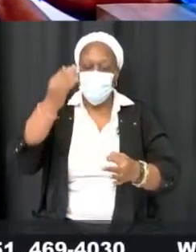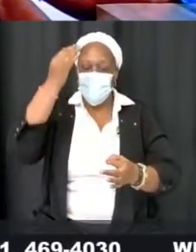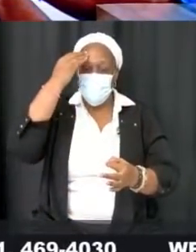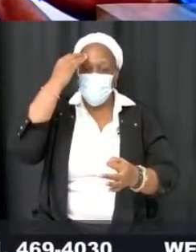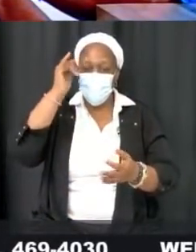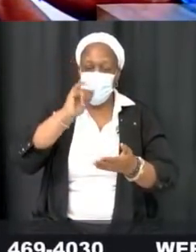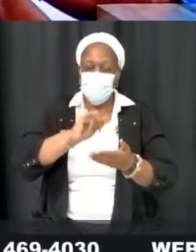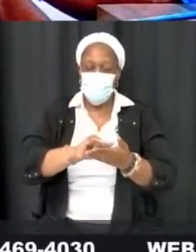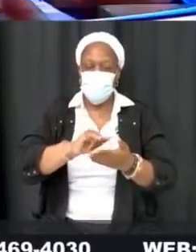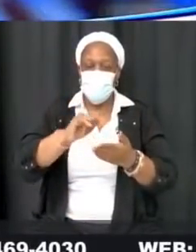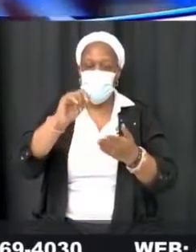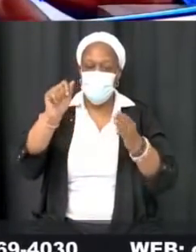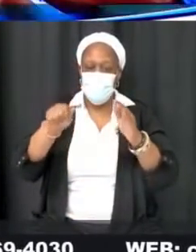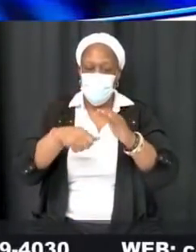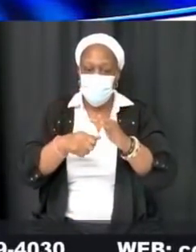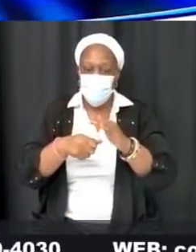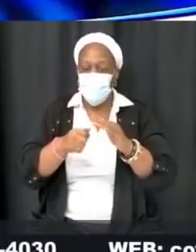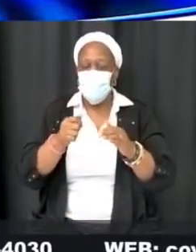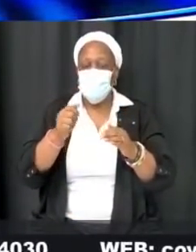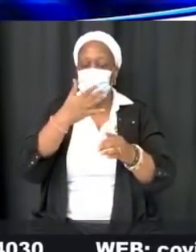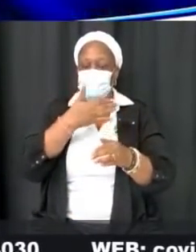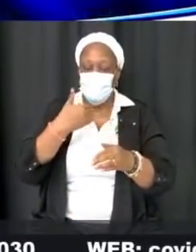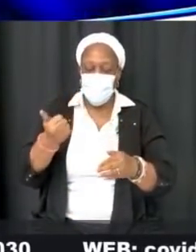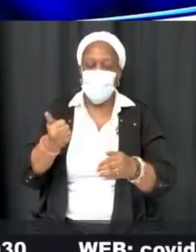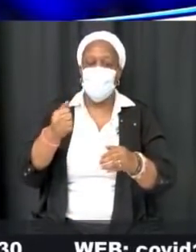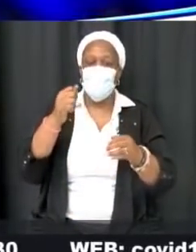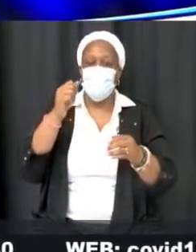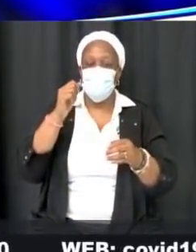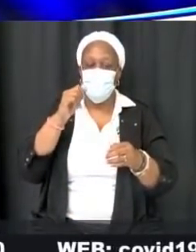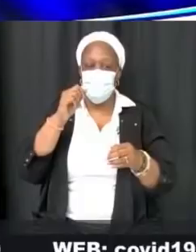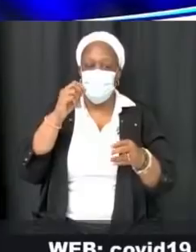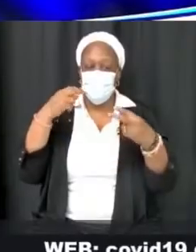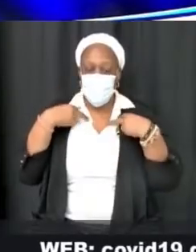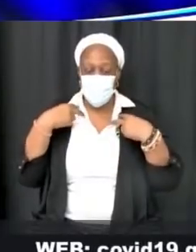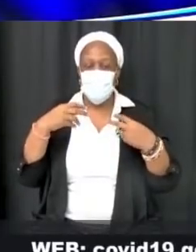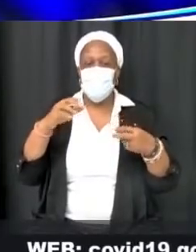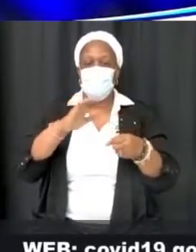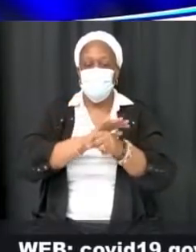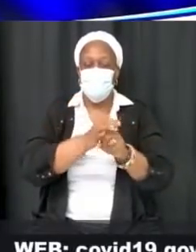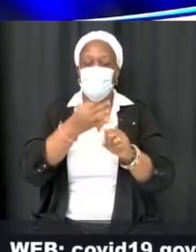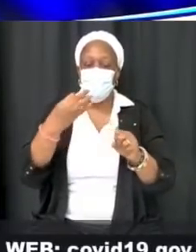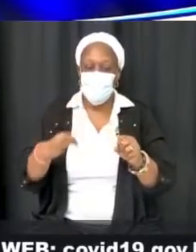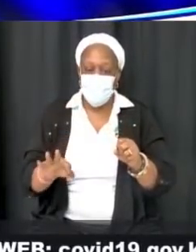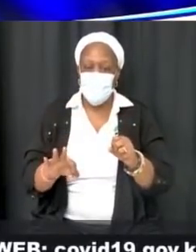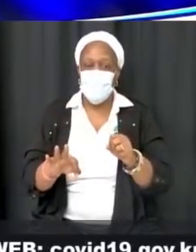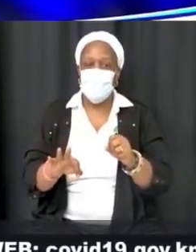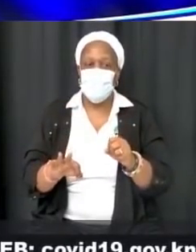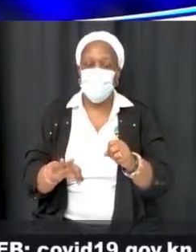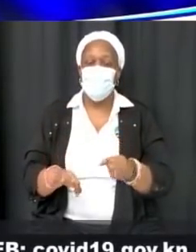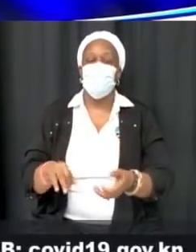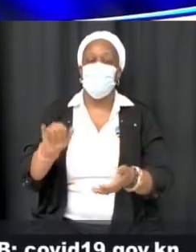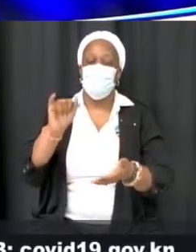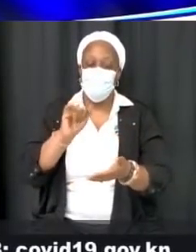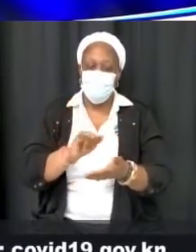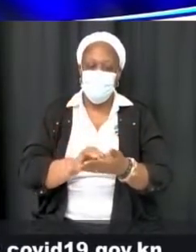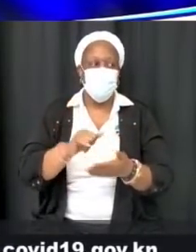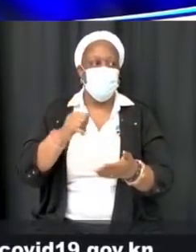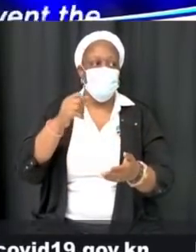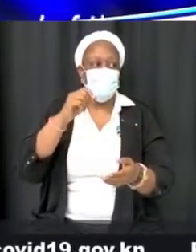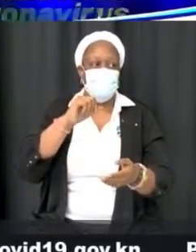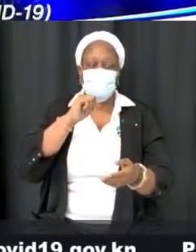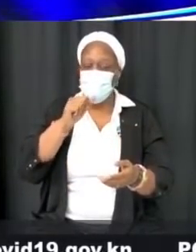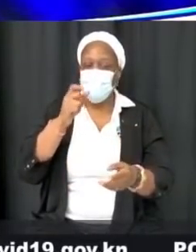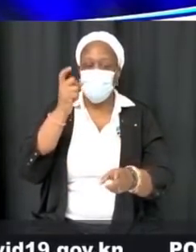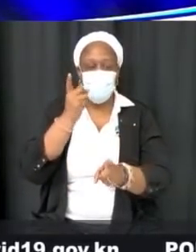Act provides as follows. A person who refuses or omits to do any act which he or she